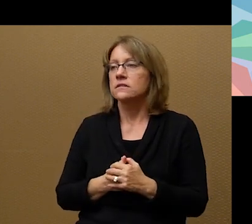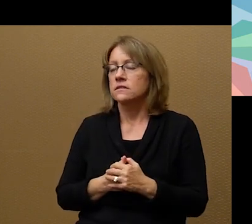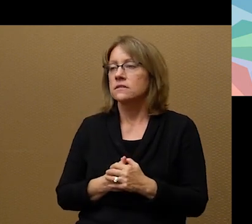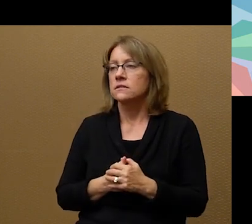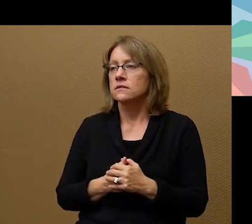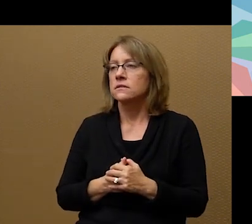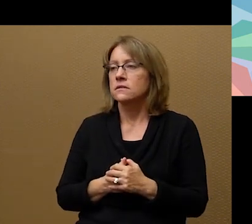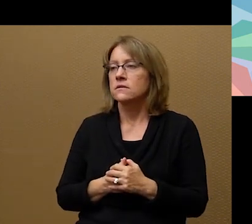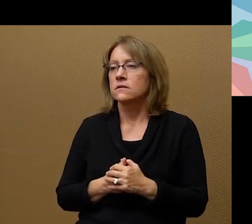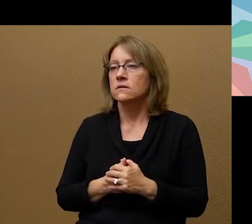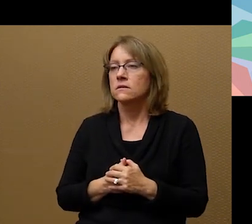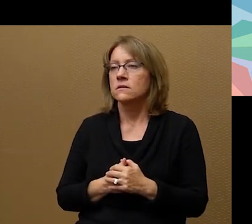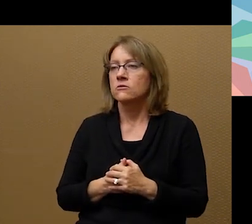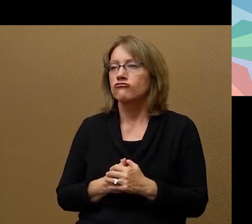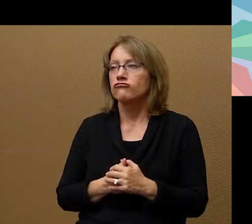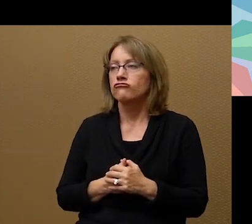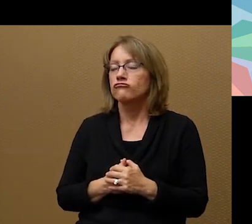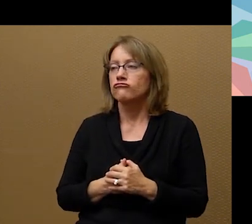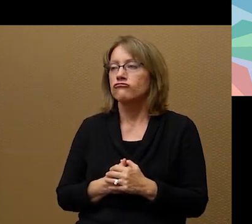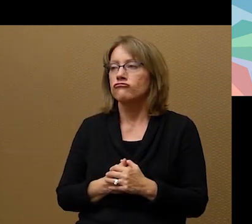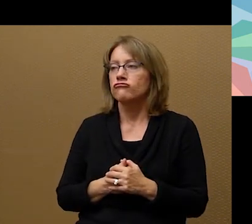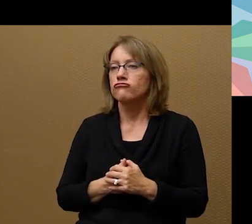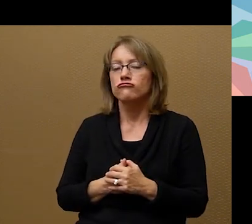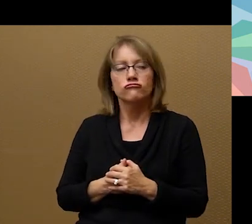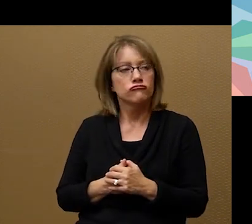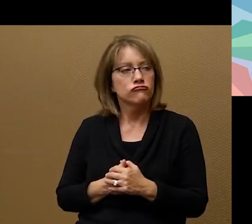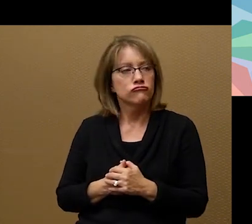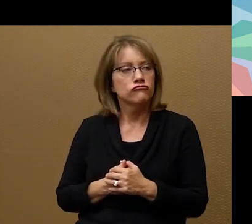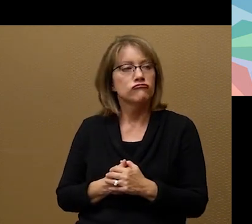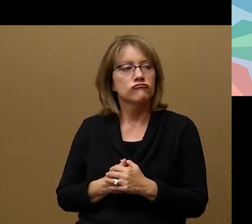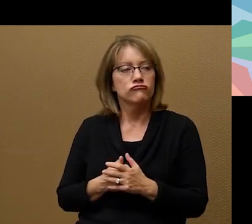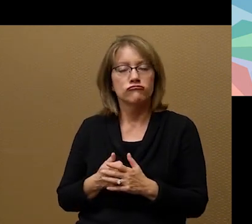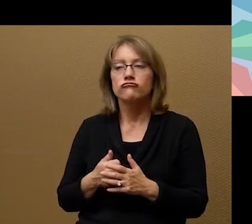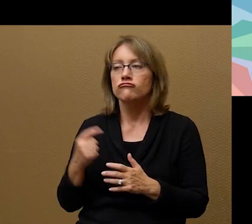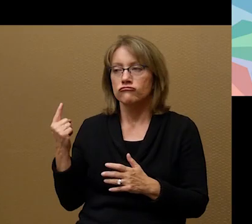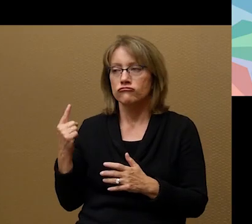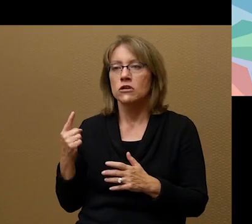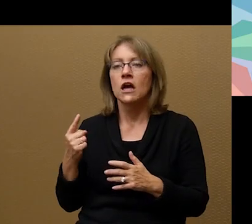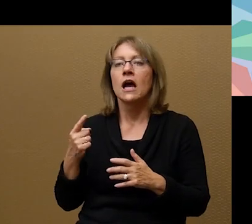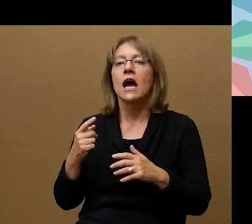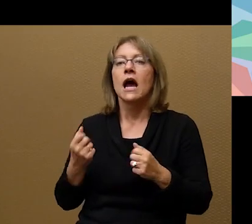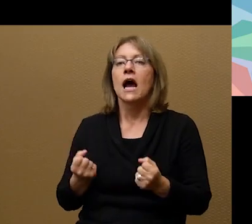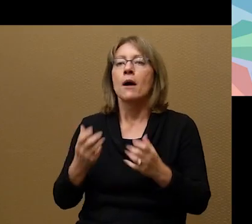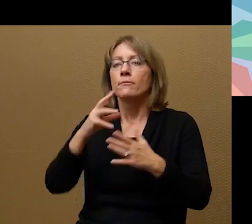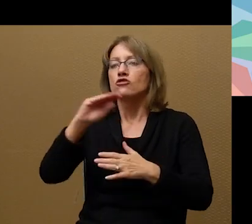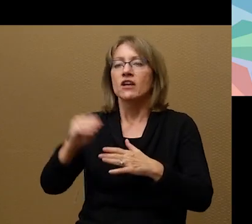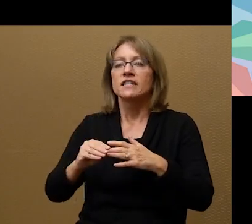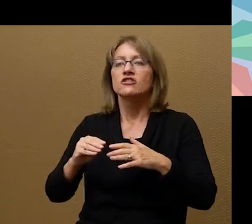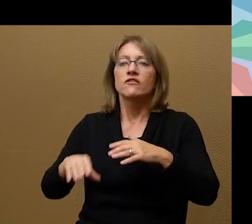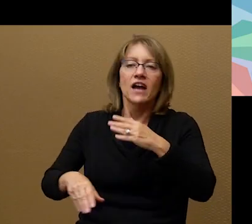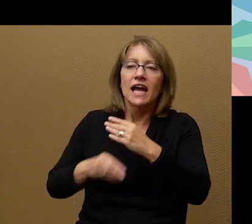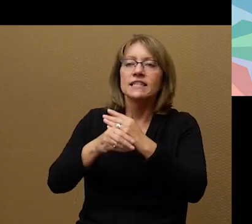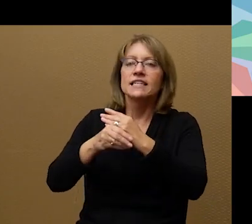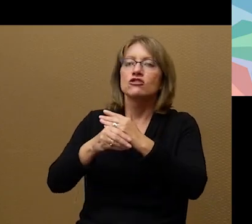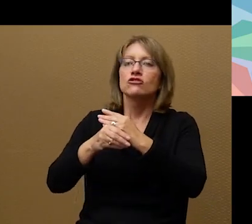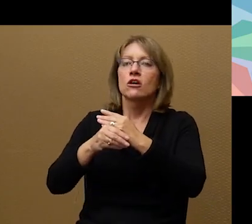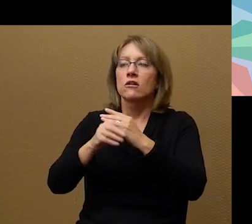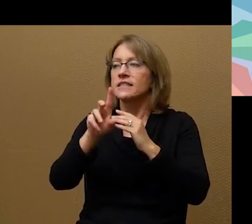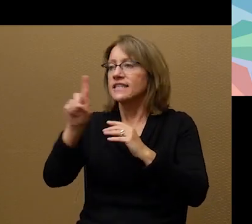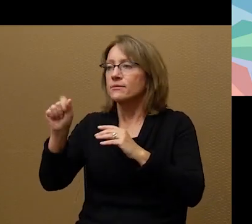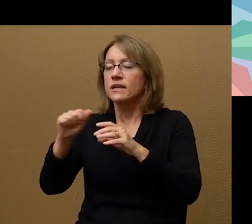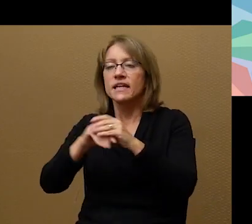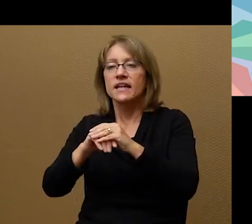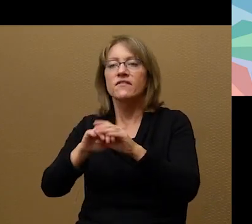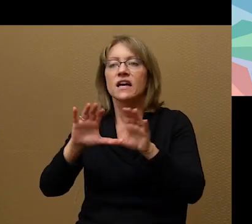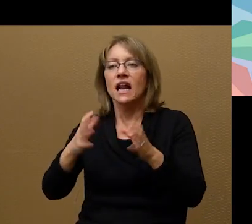This is the prevalence of additional disabilities in our classrooms. So they're saying